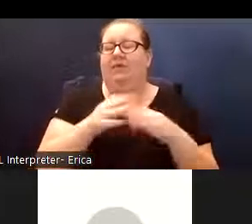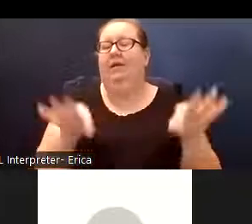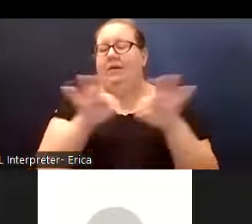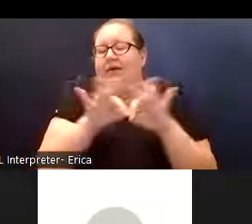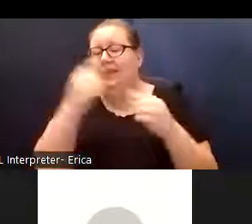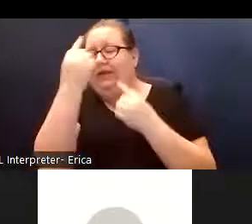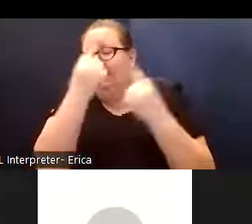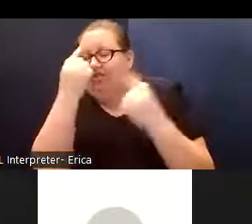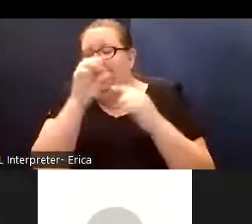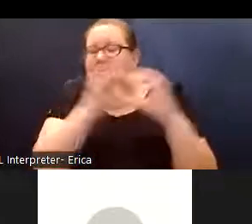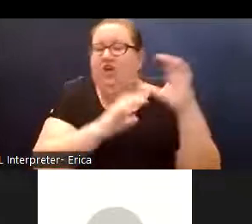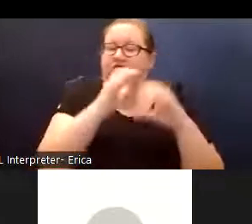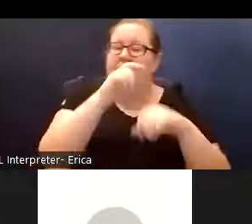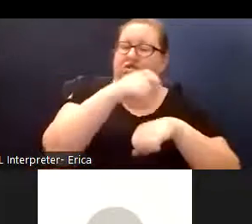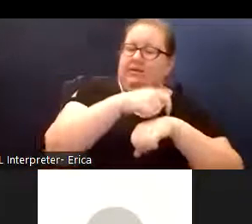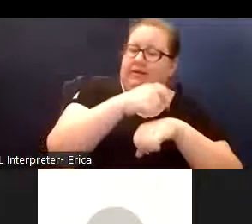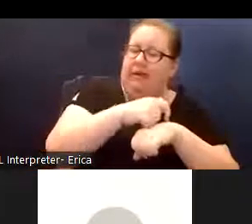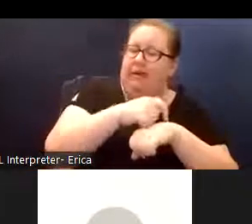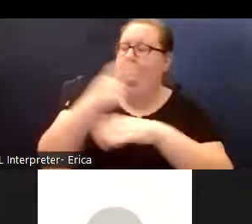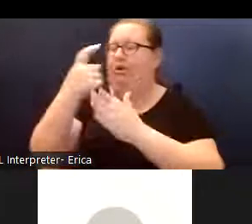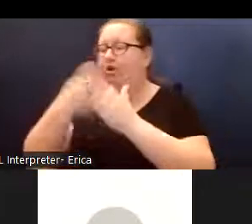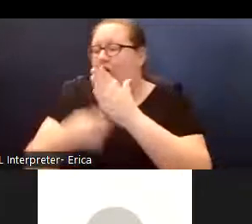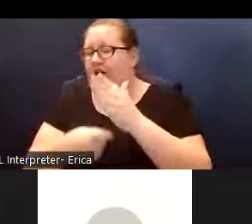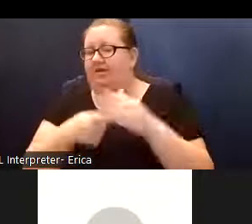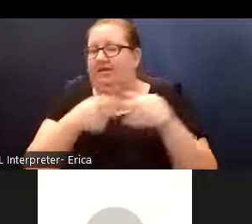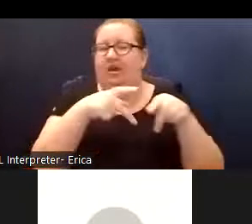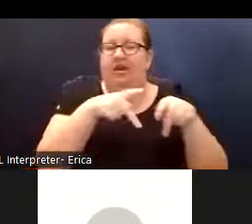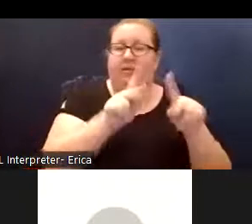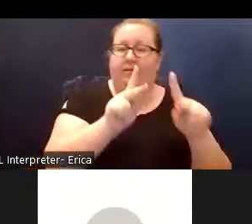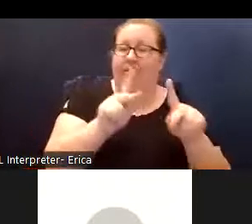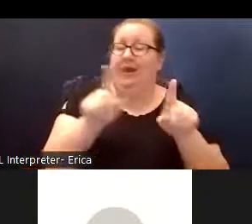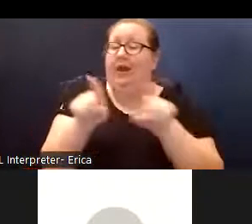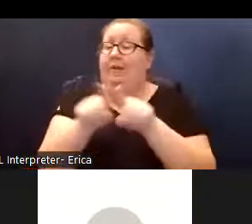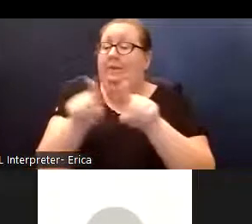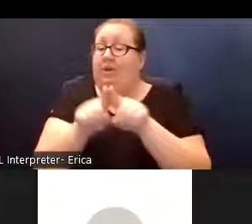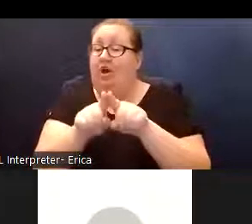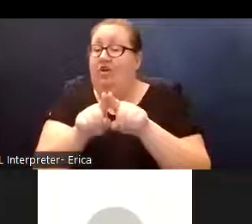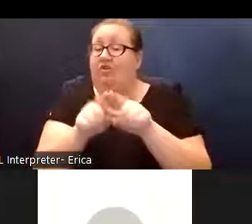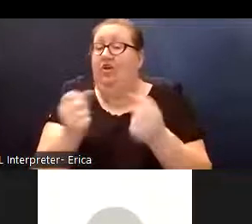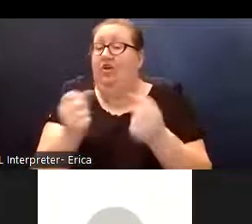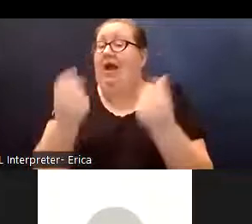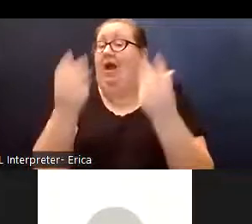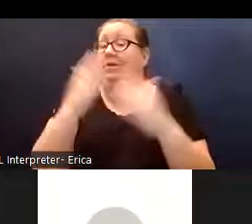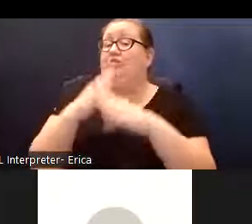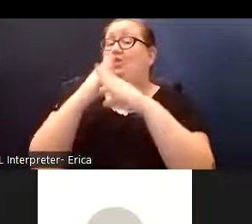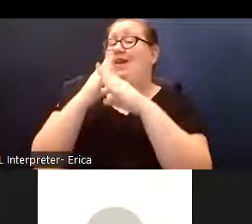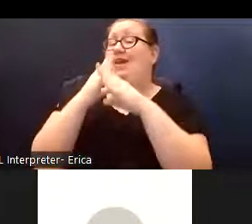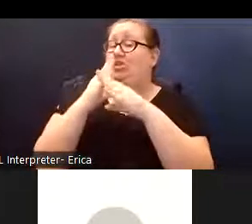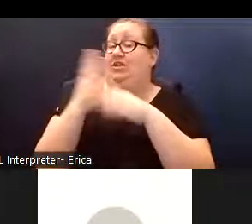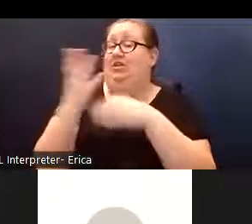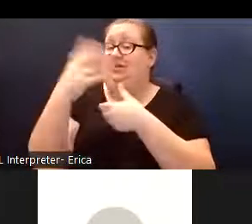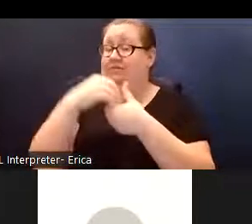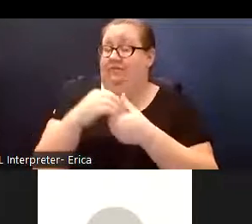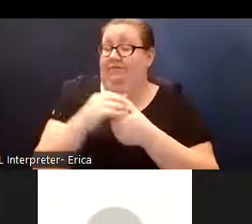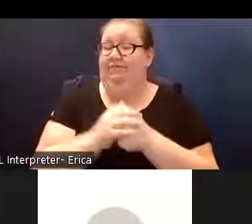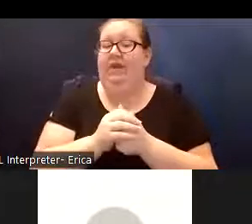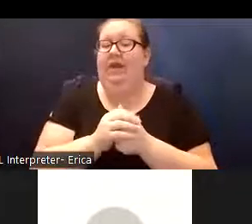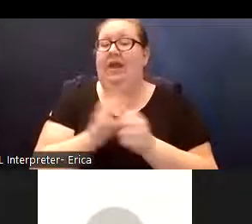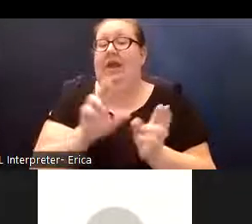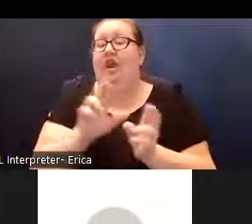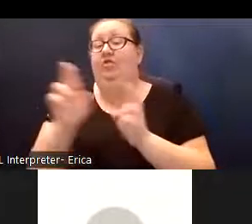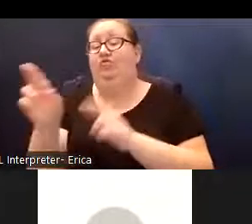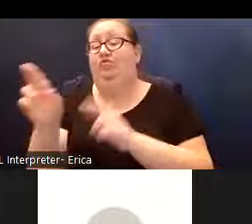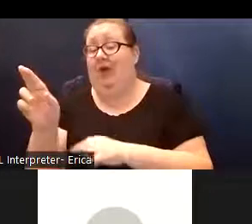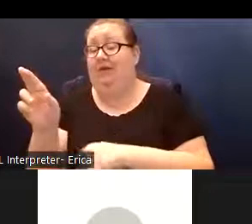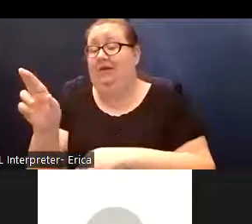construction time, costs, permitting, but also at the bottom, the level of protection offered. And then to the right, we have